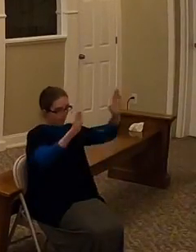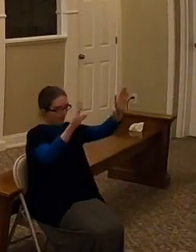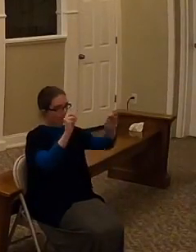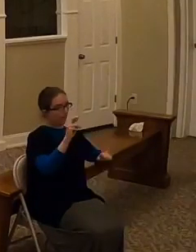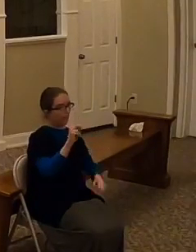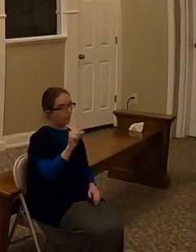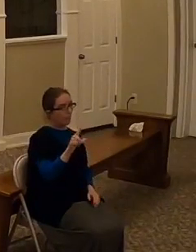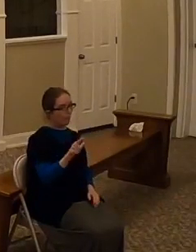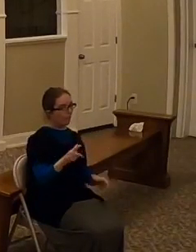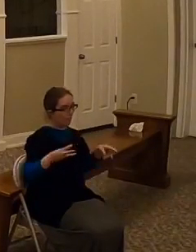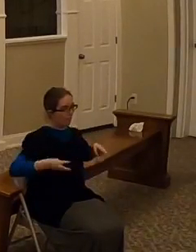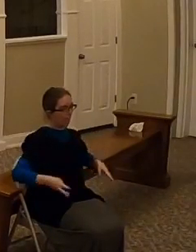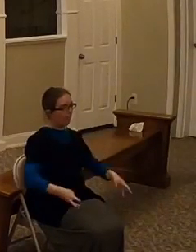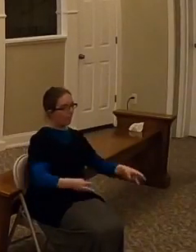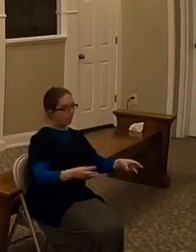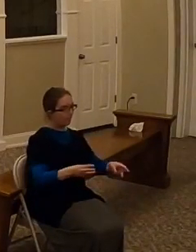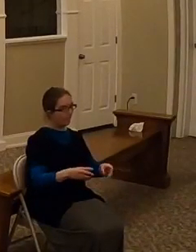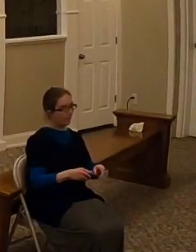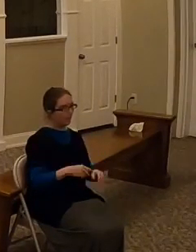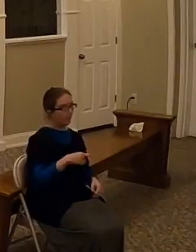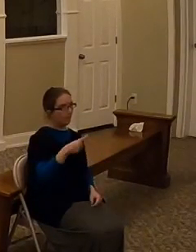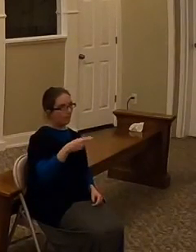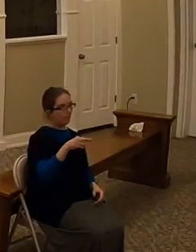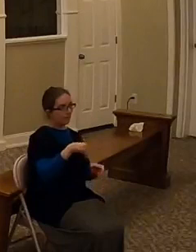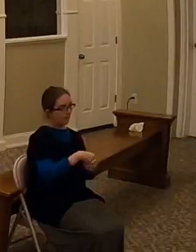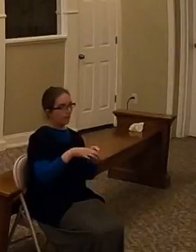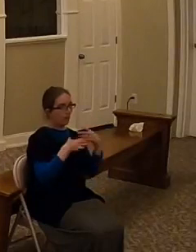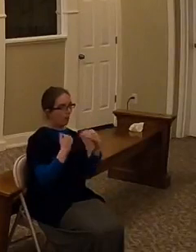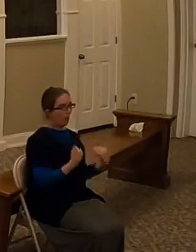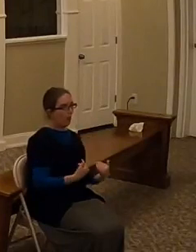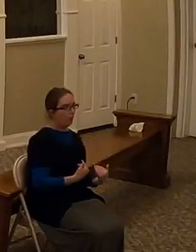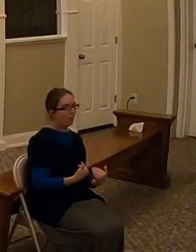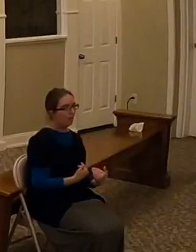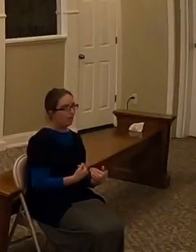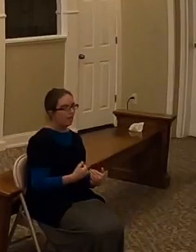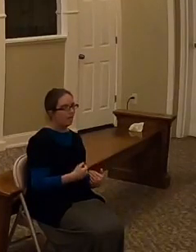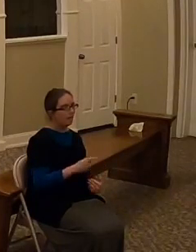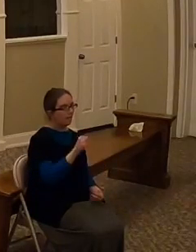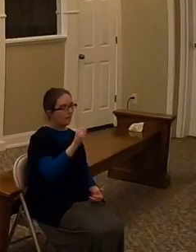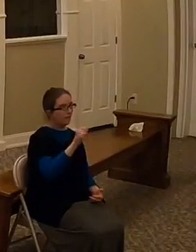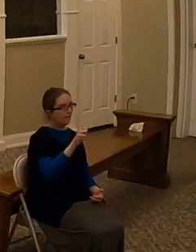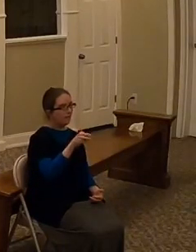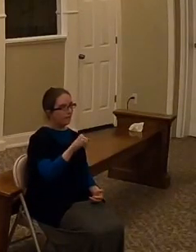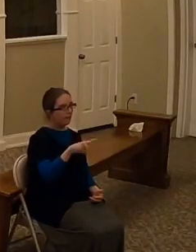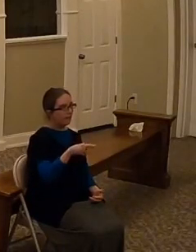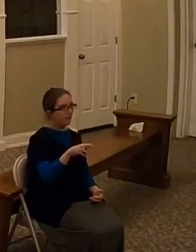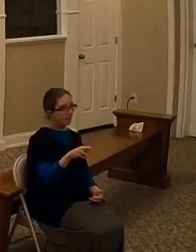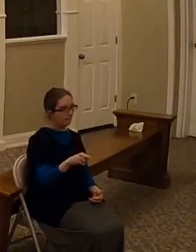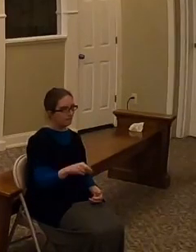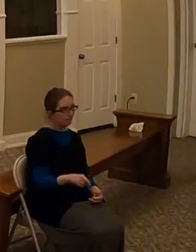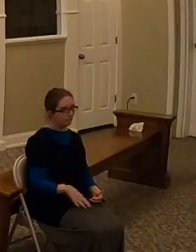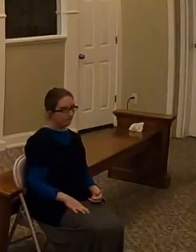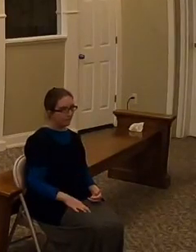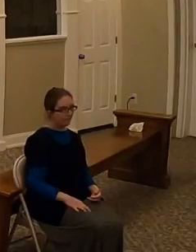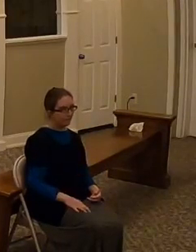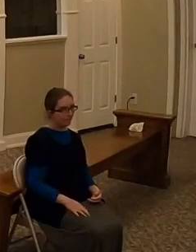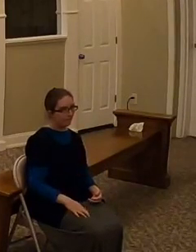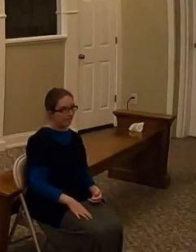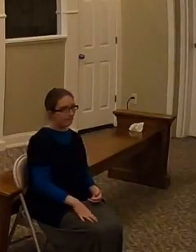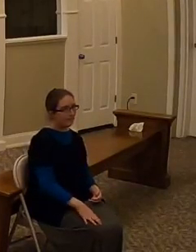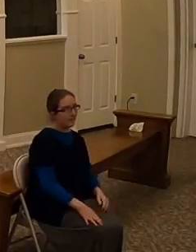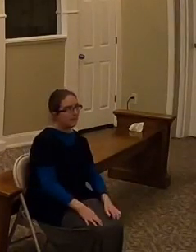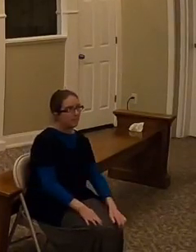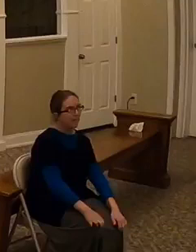moral sense. Hence, pure in heart, temper, or disposition. Everybody say